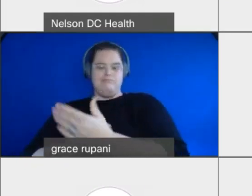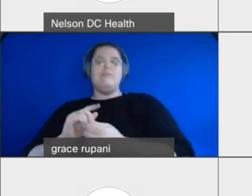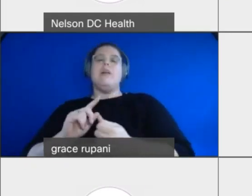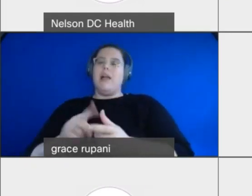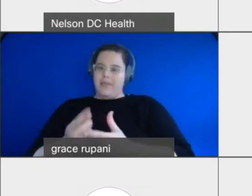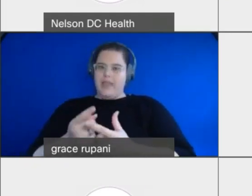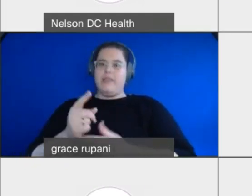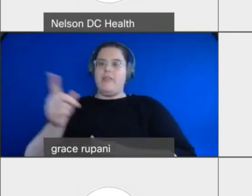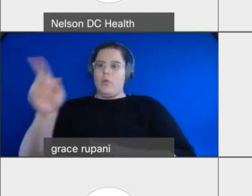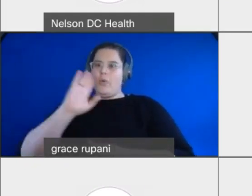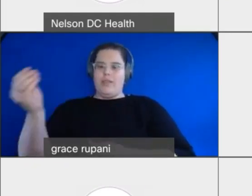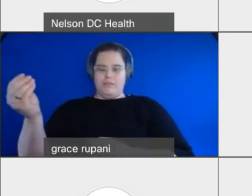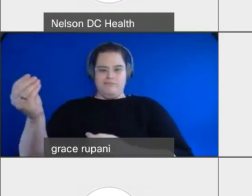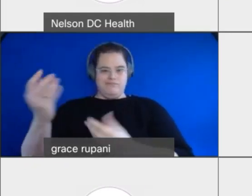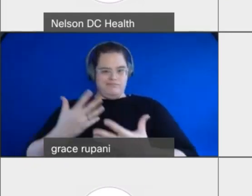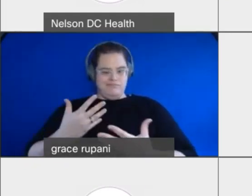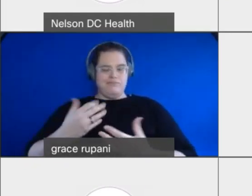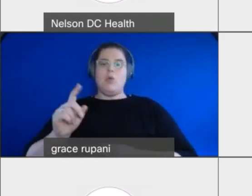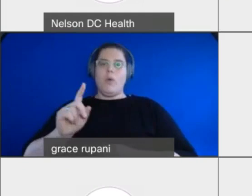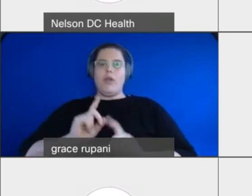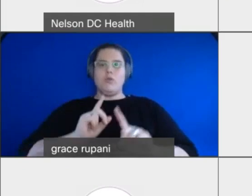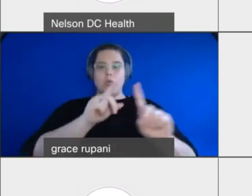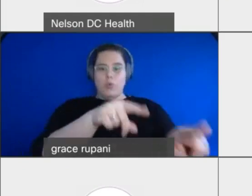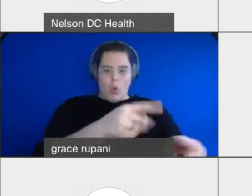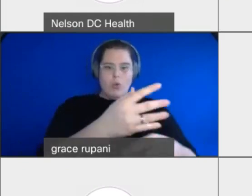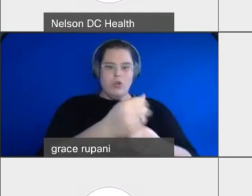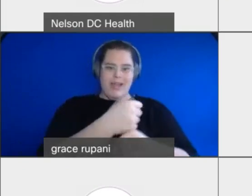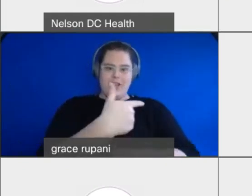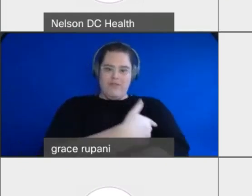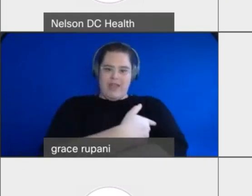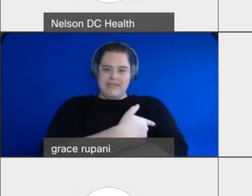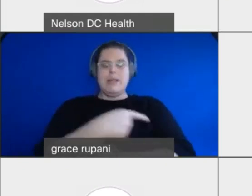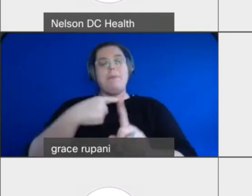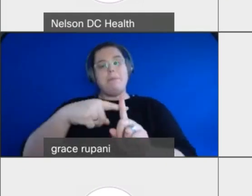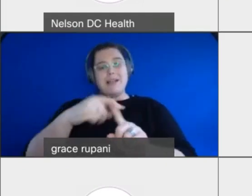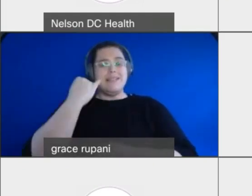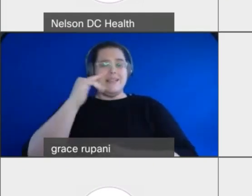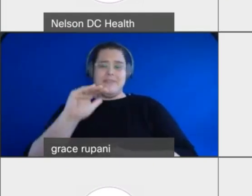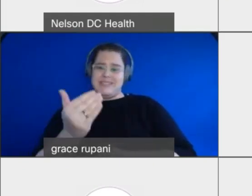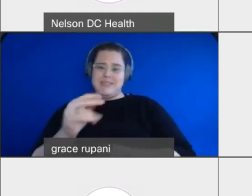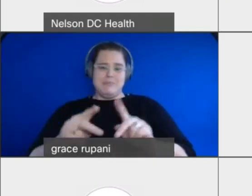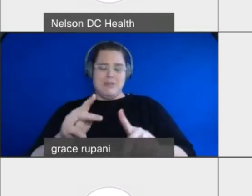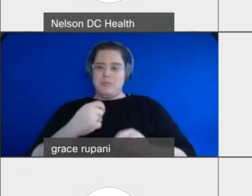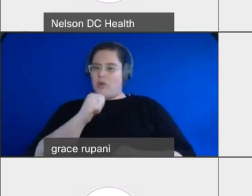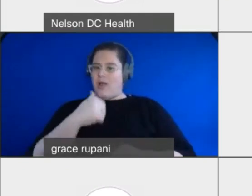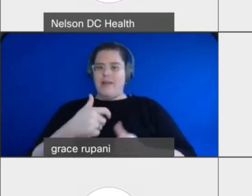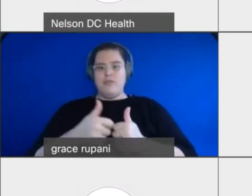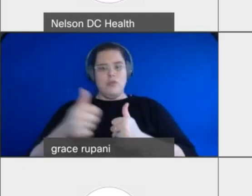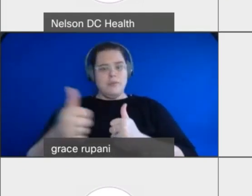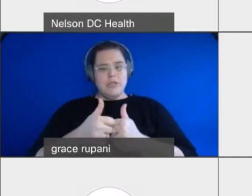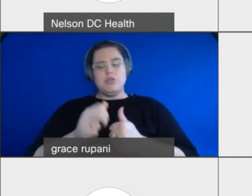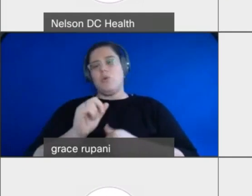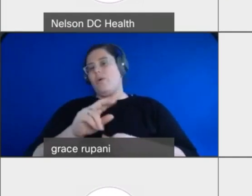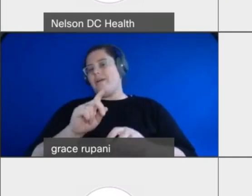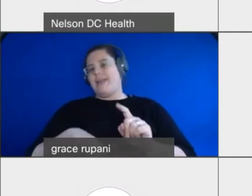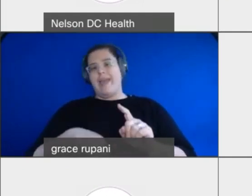vaccine, and also identify for people who will have a barrier to going out to get the vaccine, sort of who that